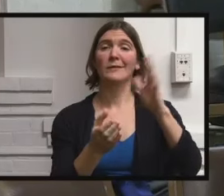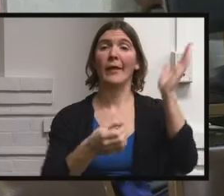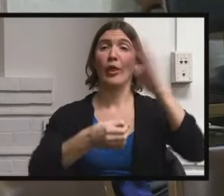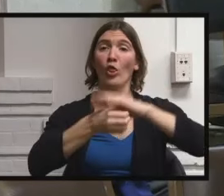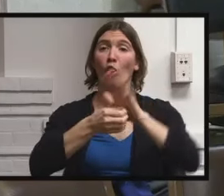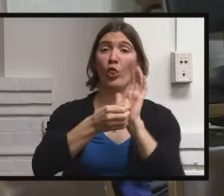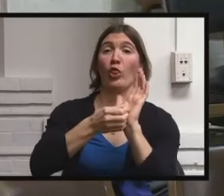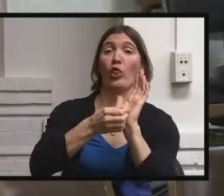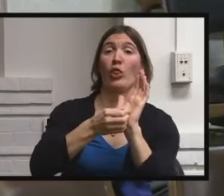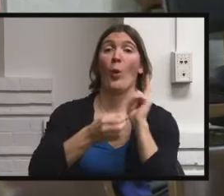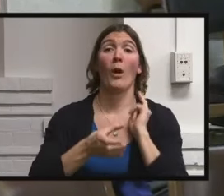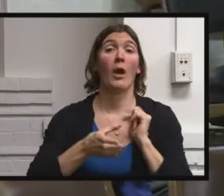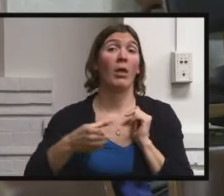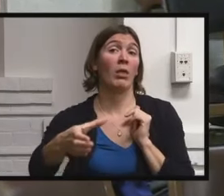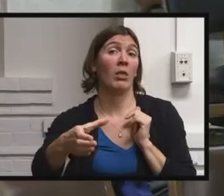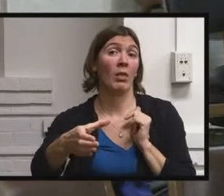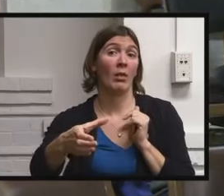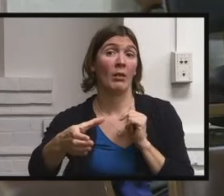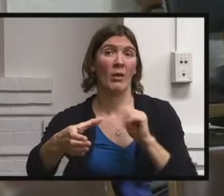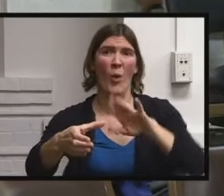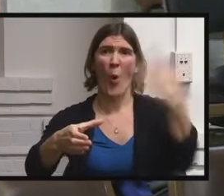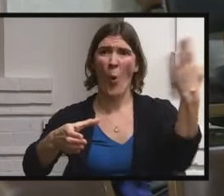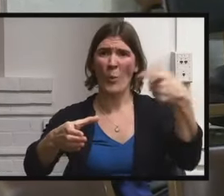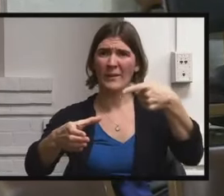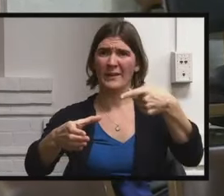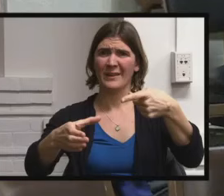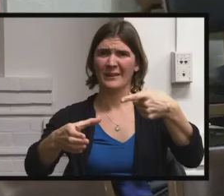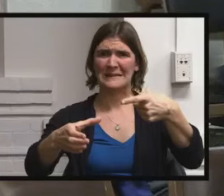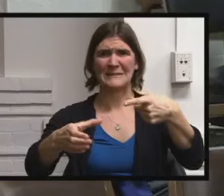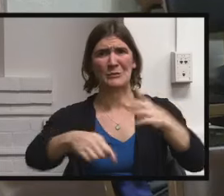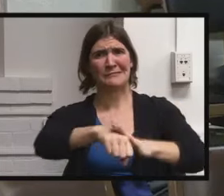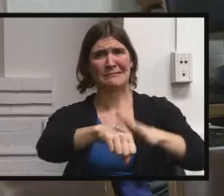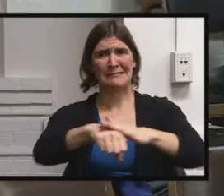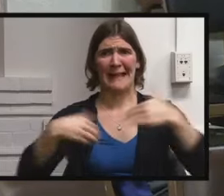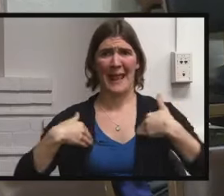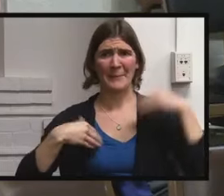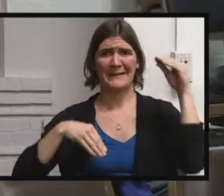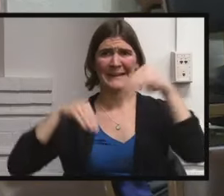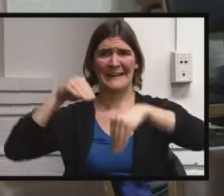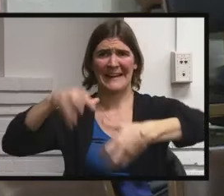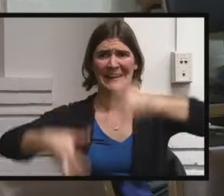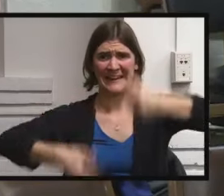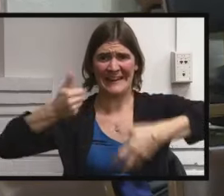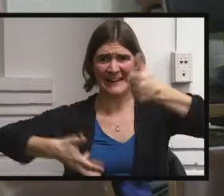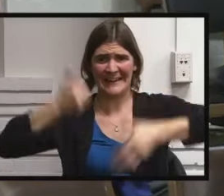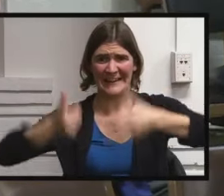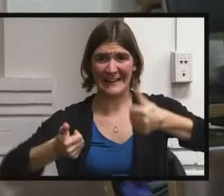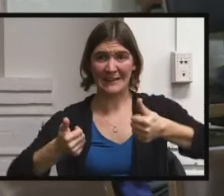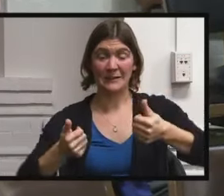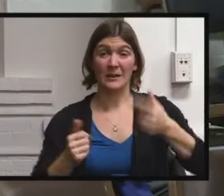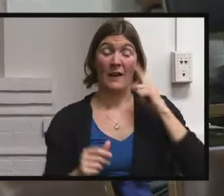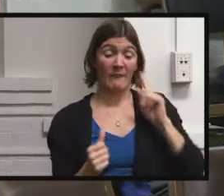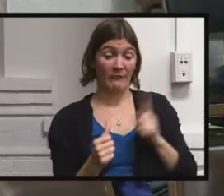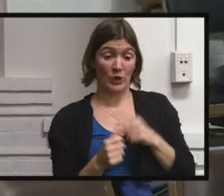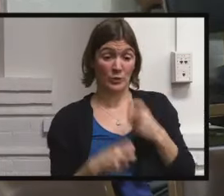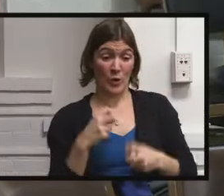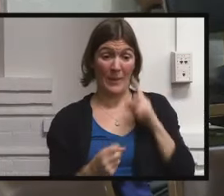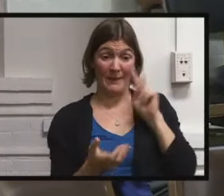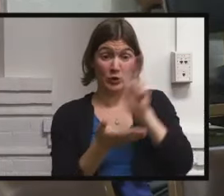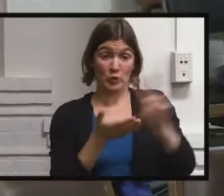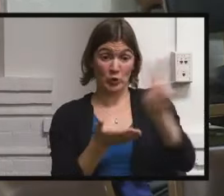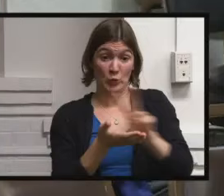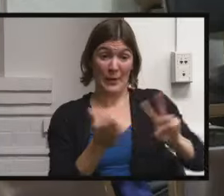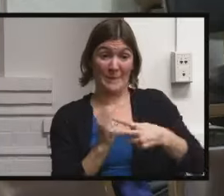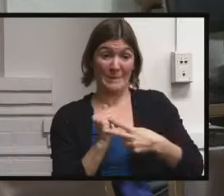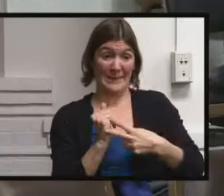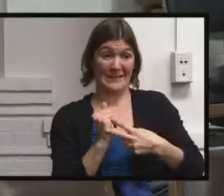they don't have covers. And, you know, so it's just part of the ongoing issue if we're going to have the storage issue of, right, you know, every other